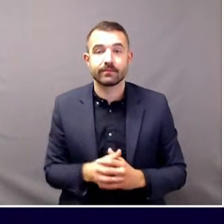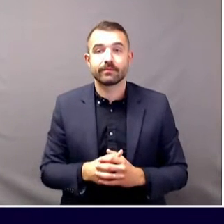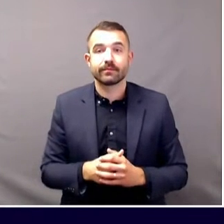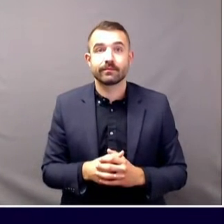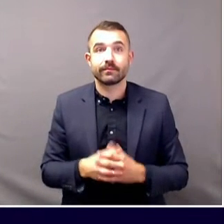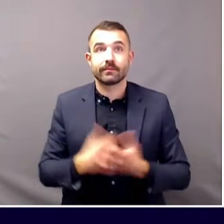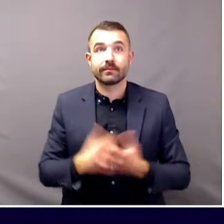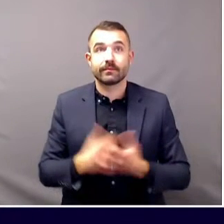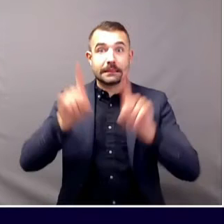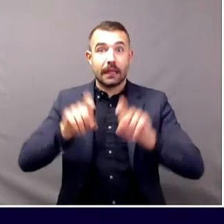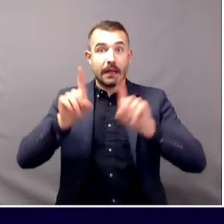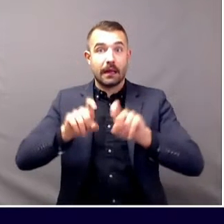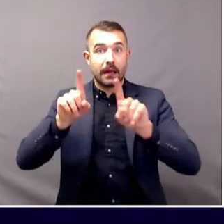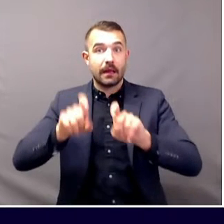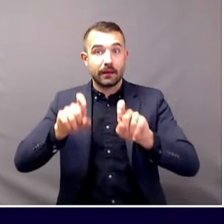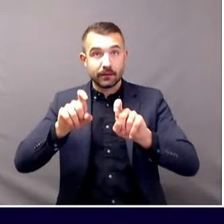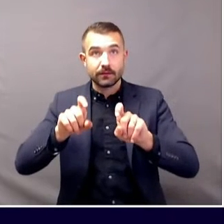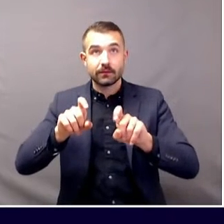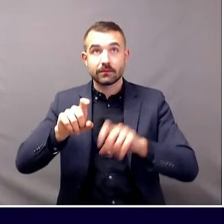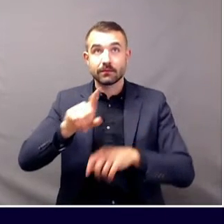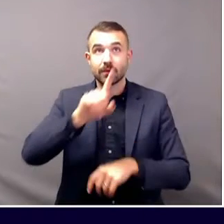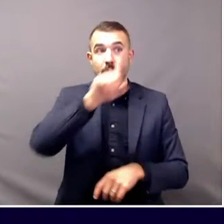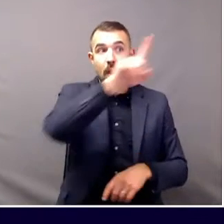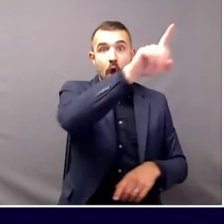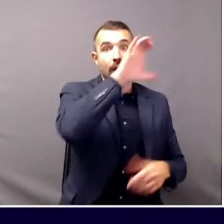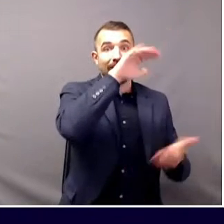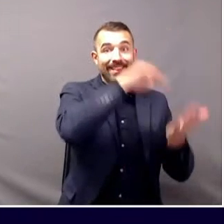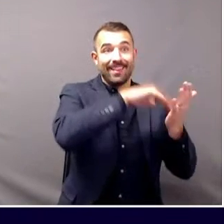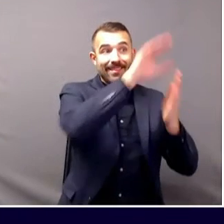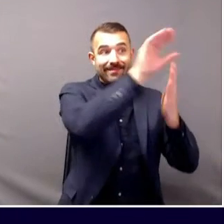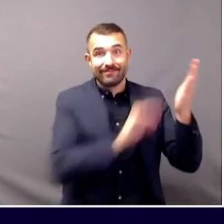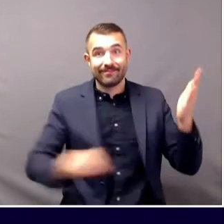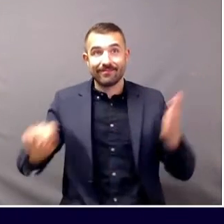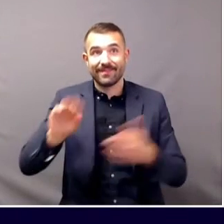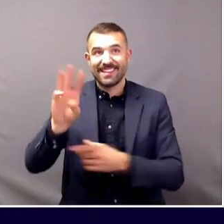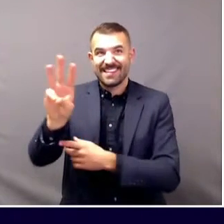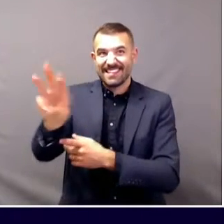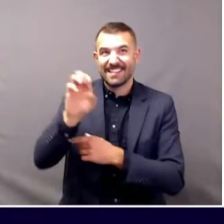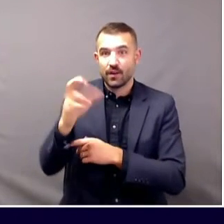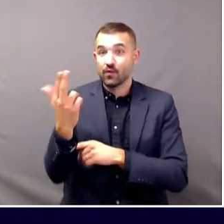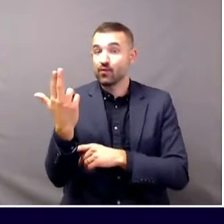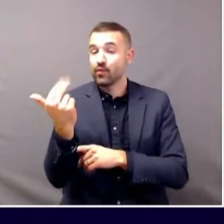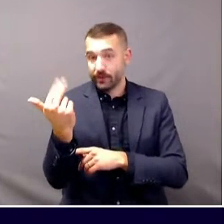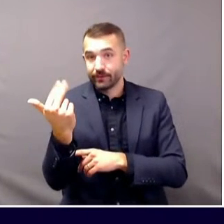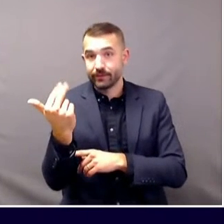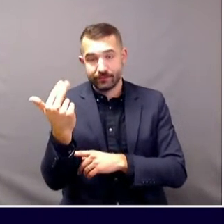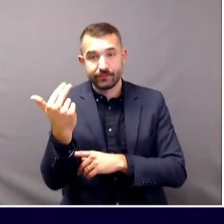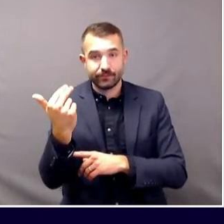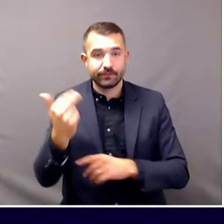volume stands at 613 tests for every 100,000 people in Maine.